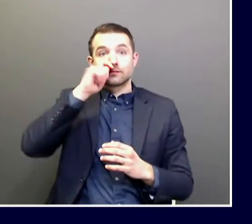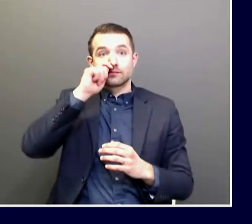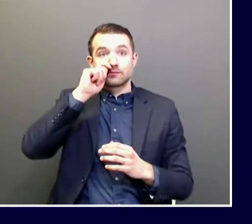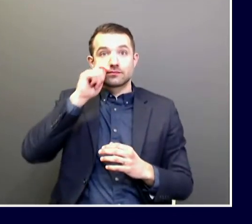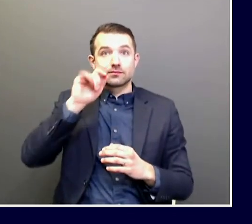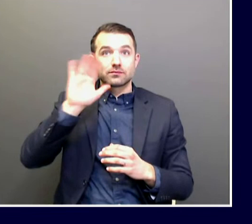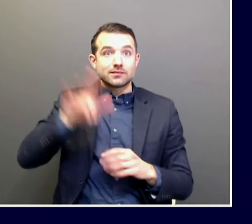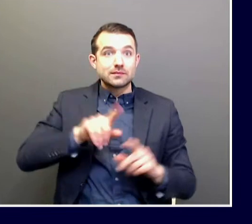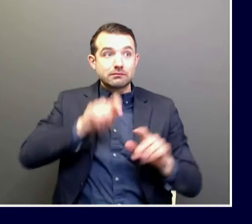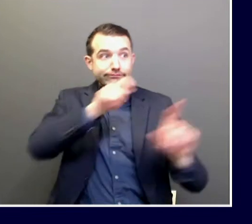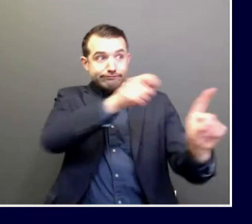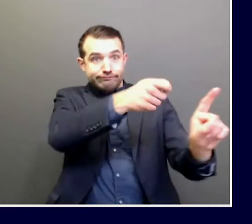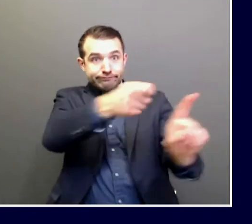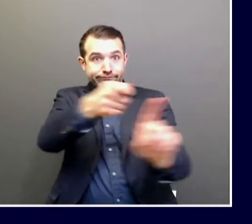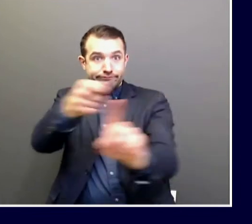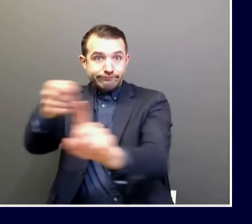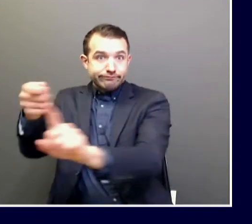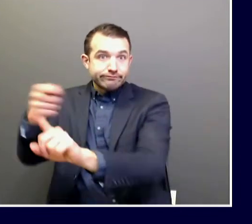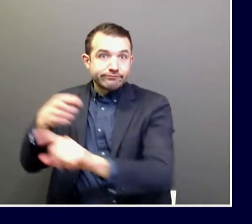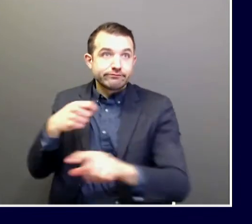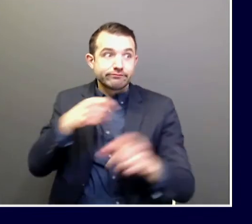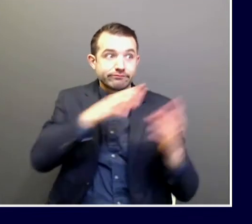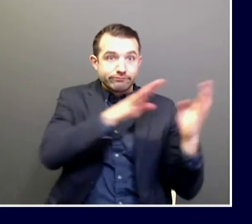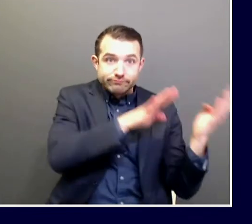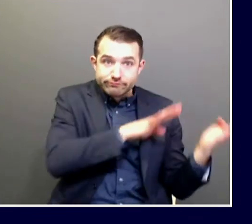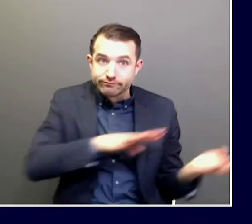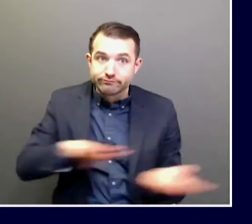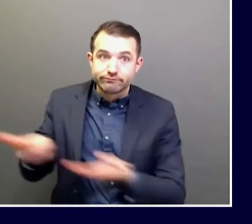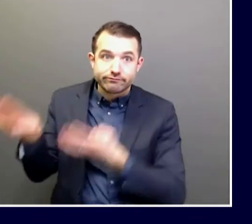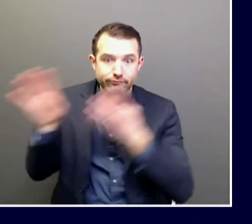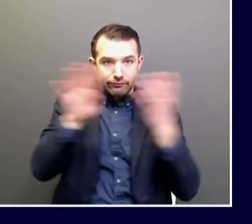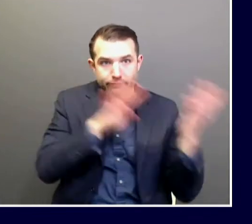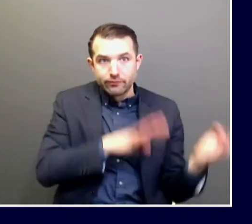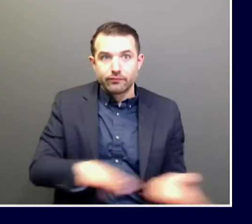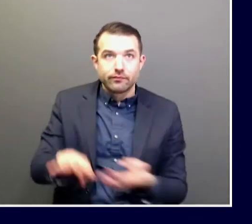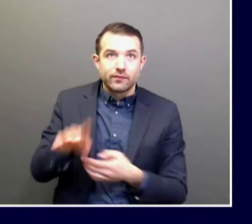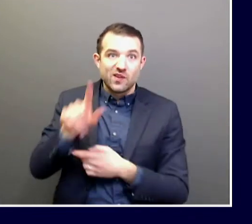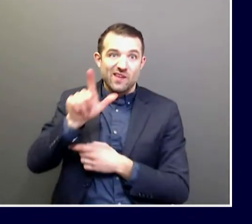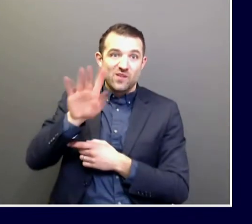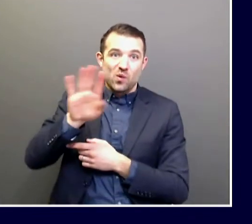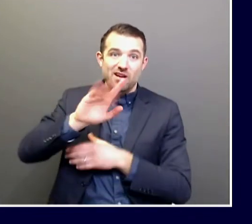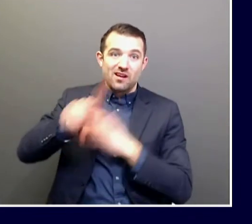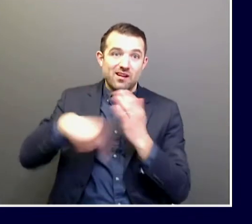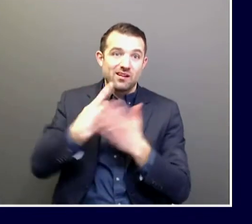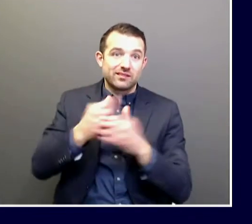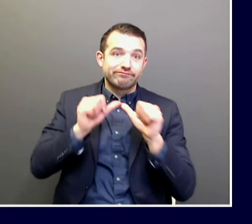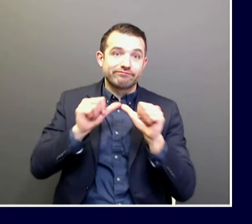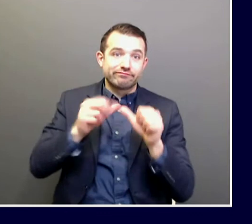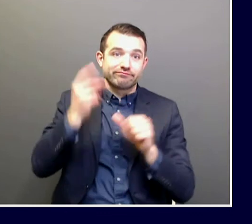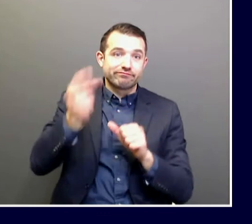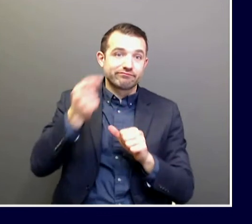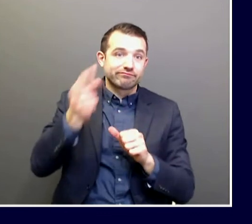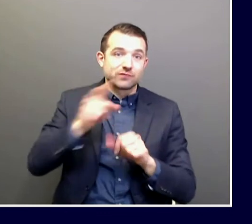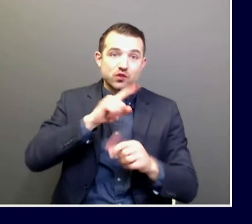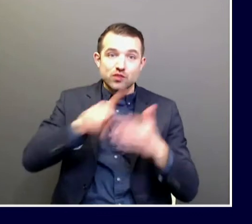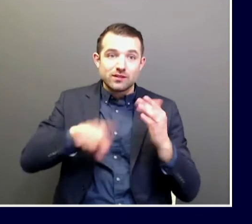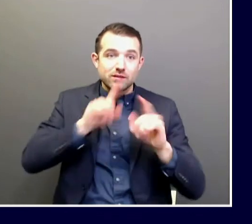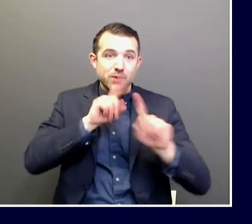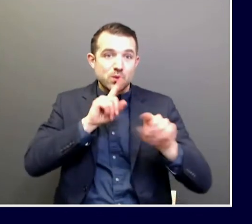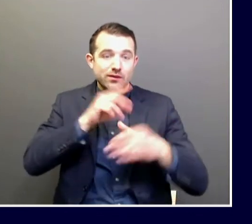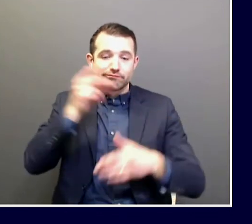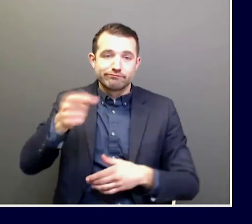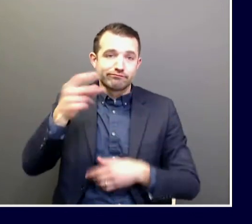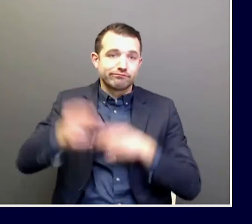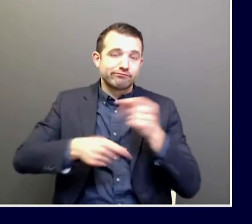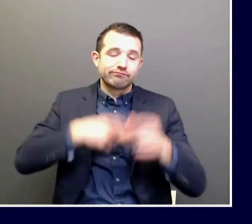state laboratory is turning around labs in 24 hours, despite receiving a high record number of samples. And